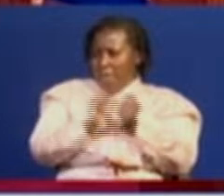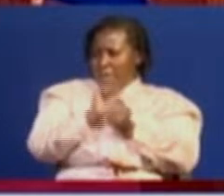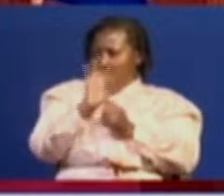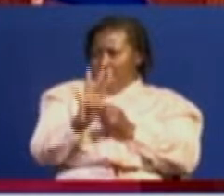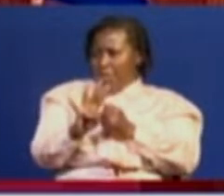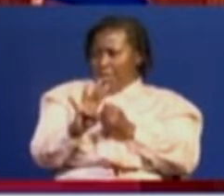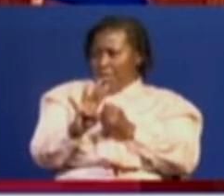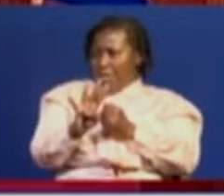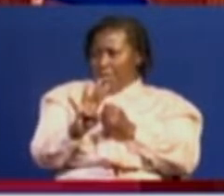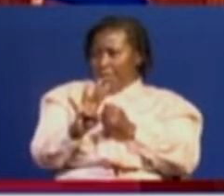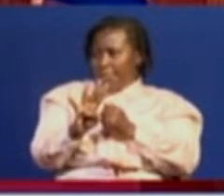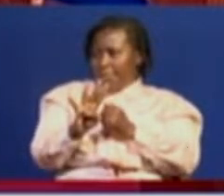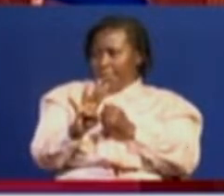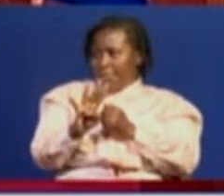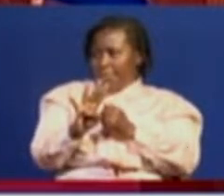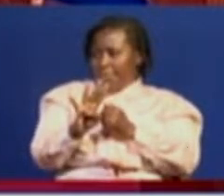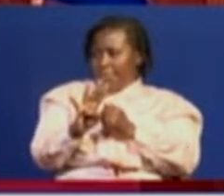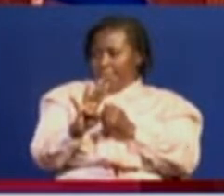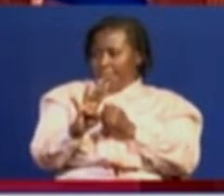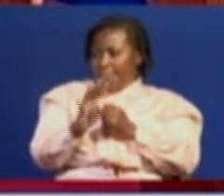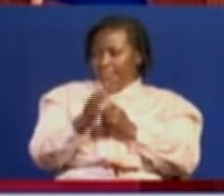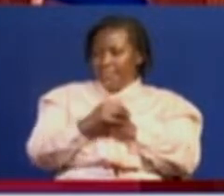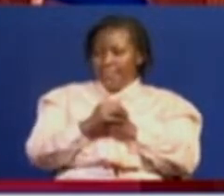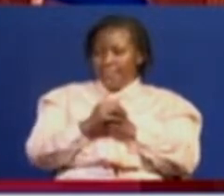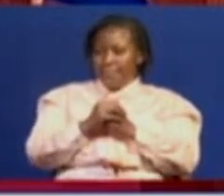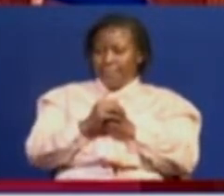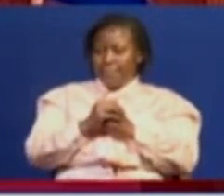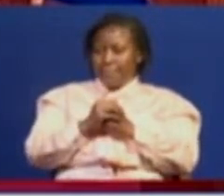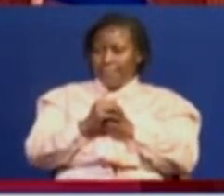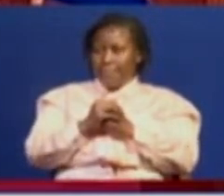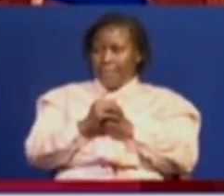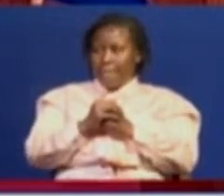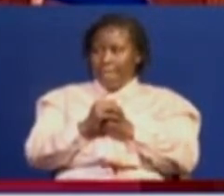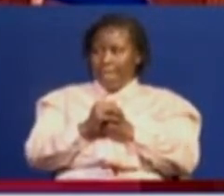Page 14. Page 14.